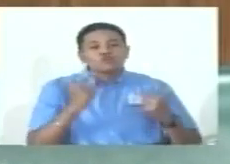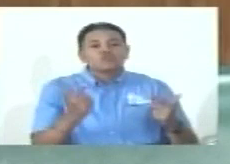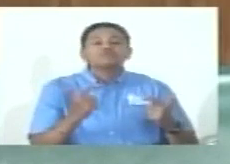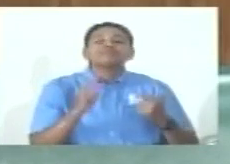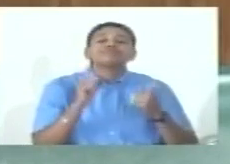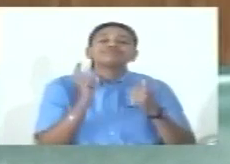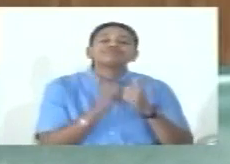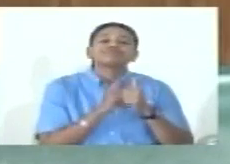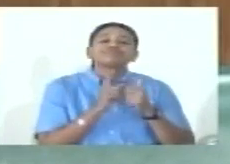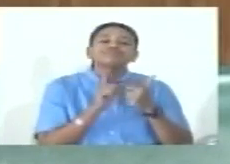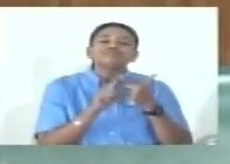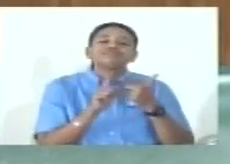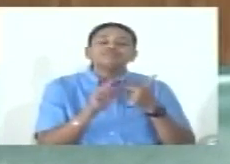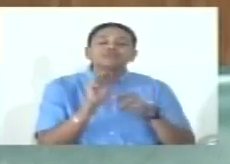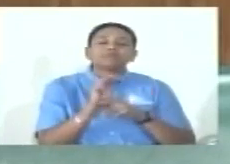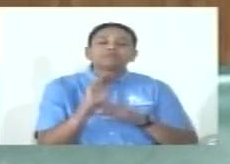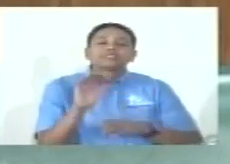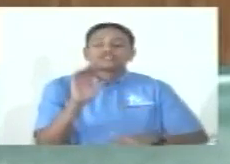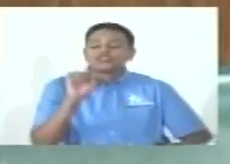Minister Shahine Robinson,